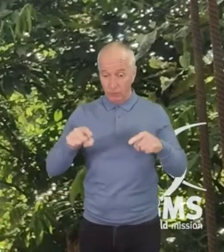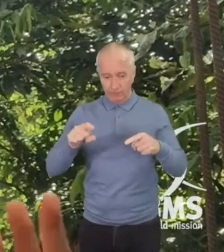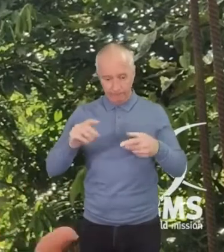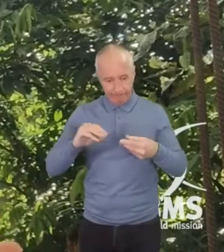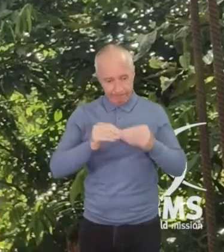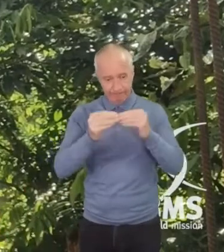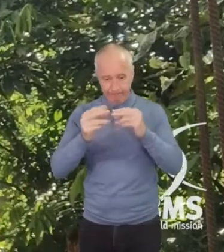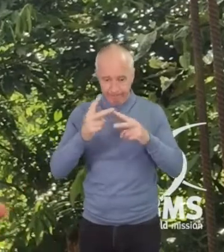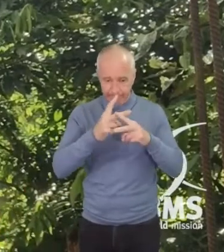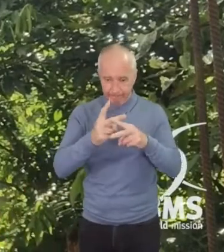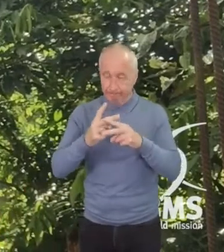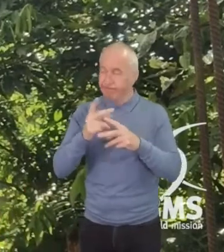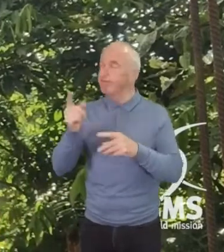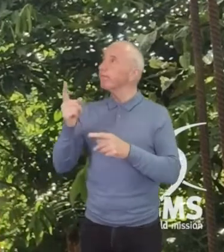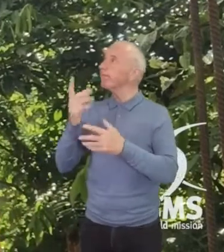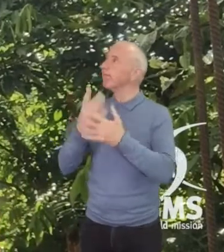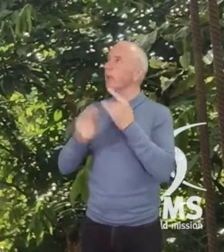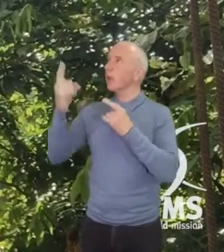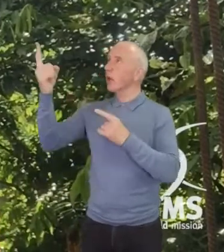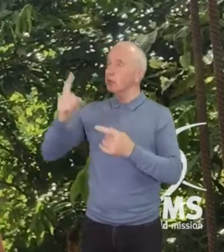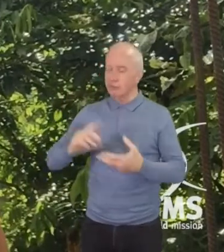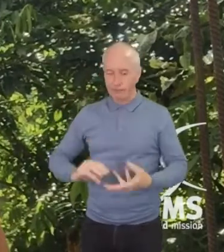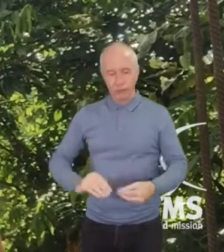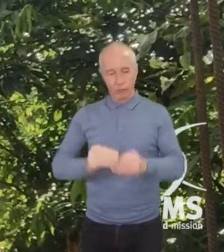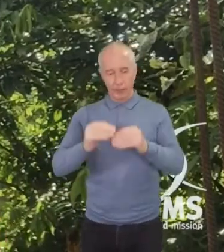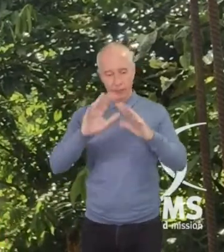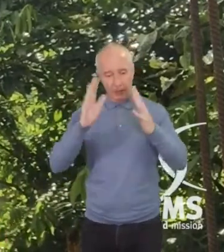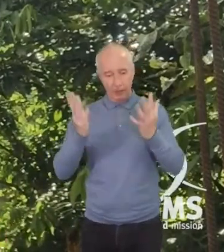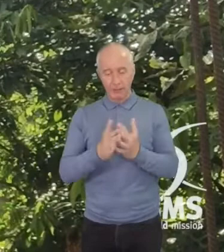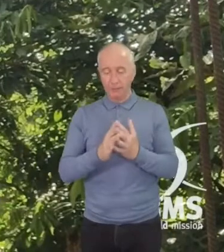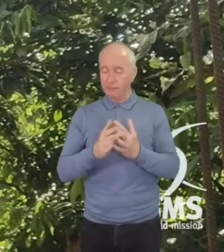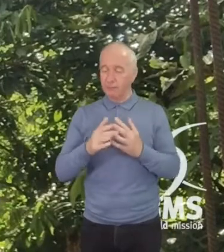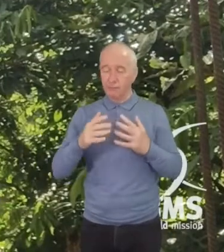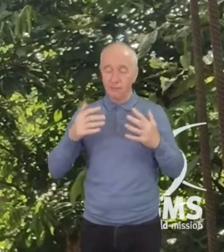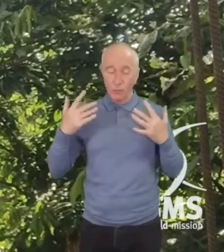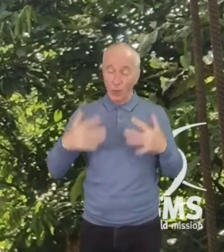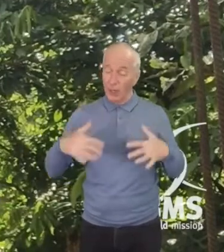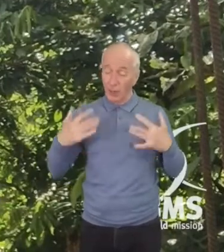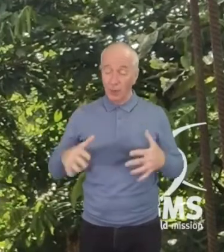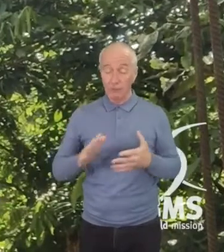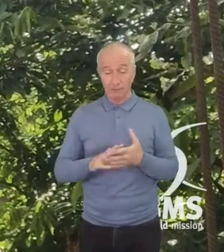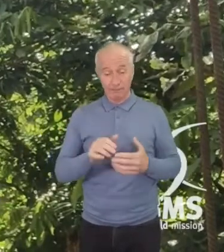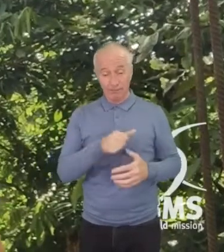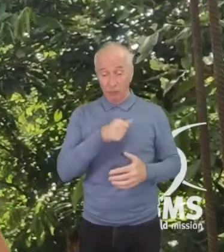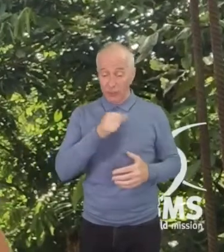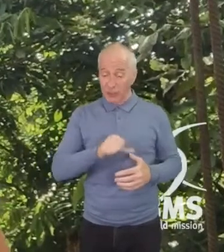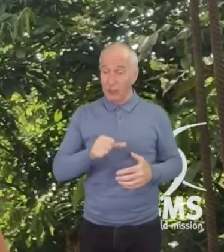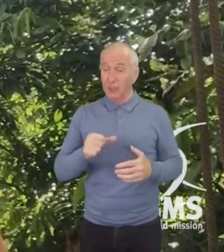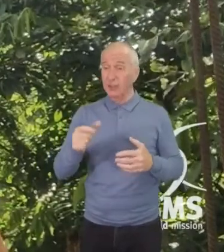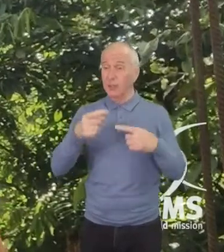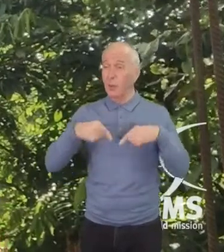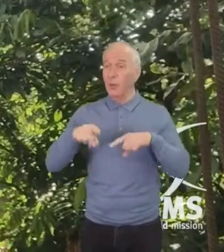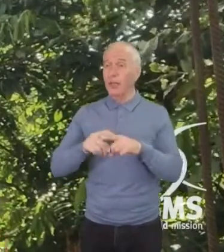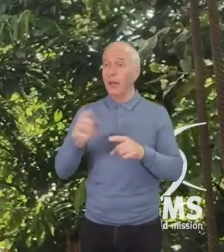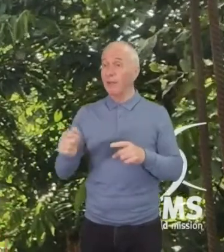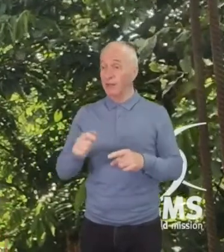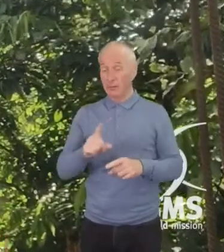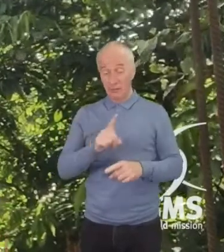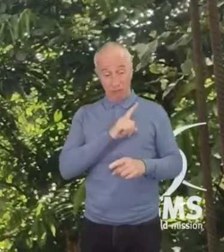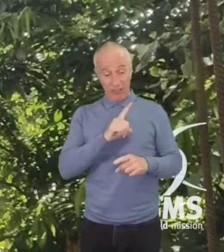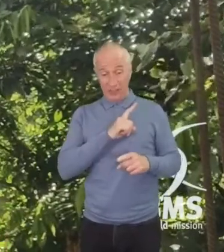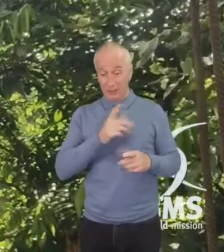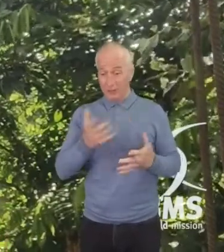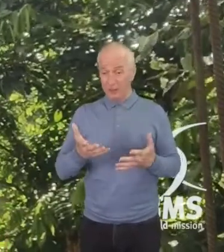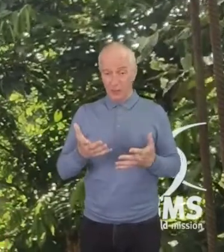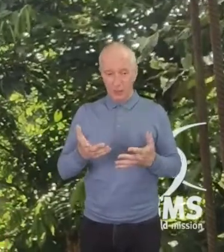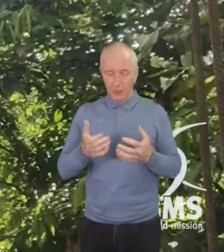firstly, God's creation is phenomenal, literally, because Christians, you know, we have more reason than anyone else to